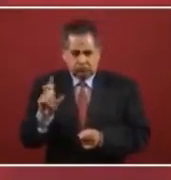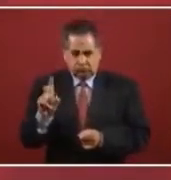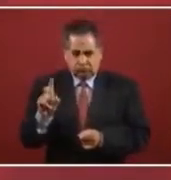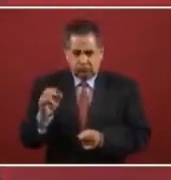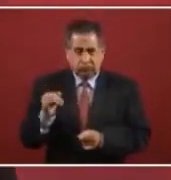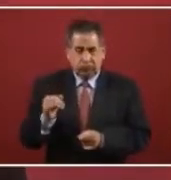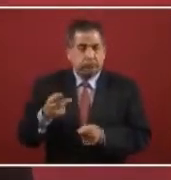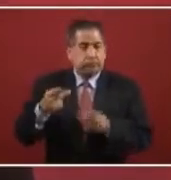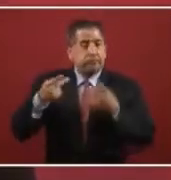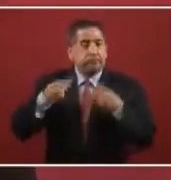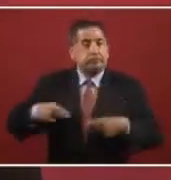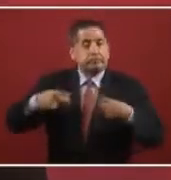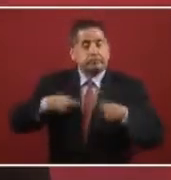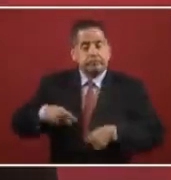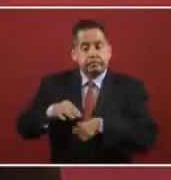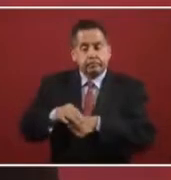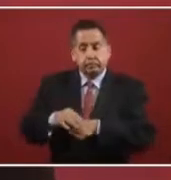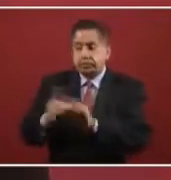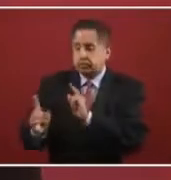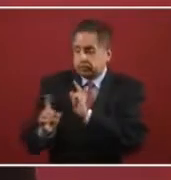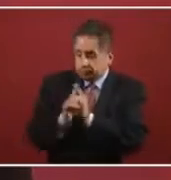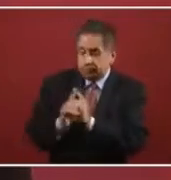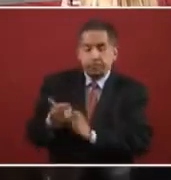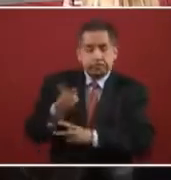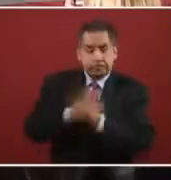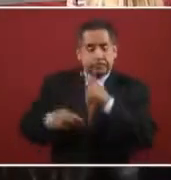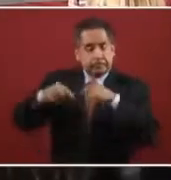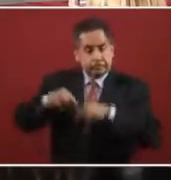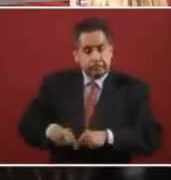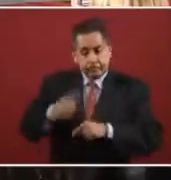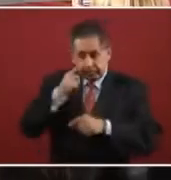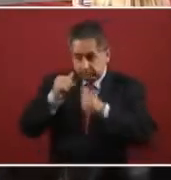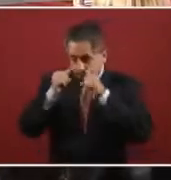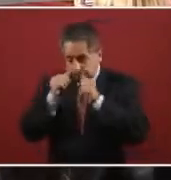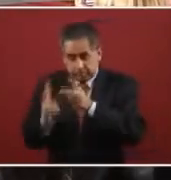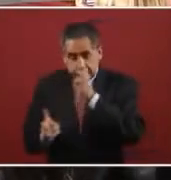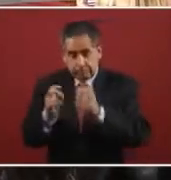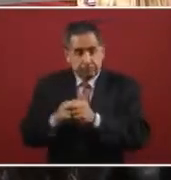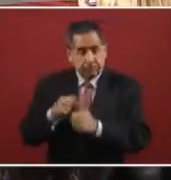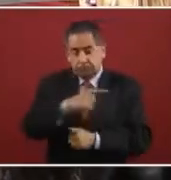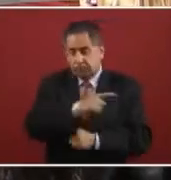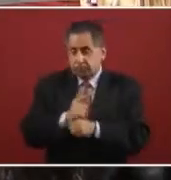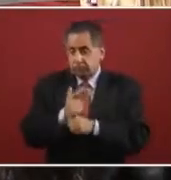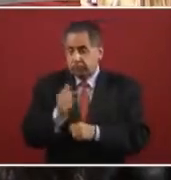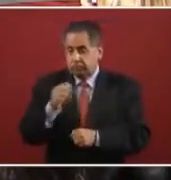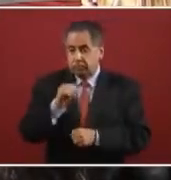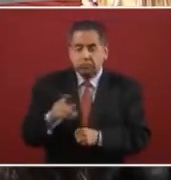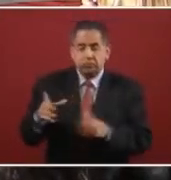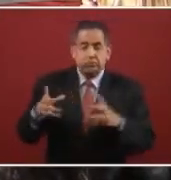June, was the number of people that have been assisted, that have come here.